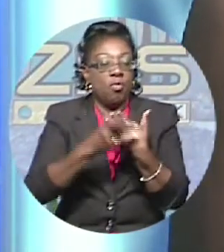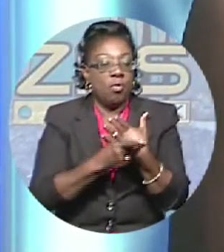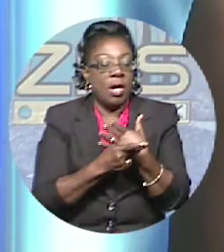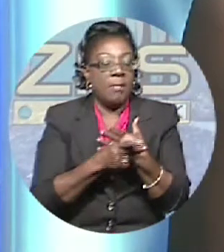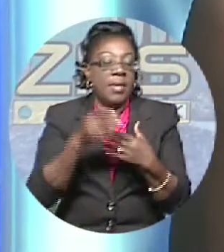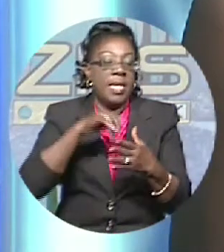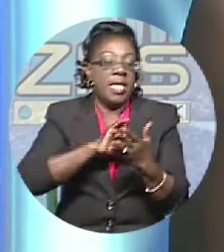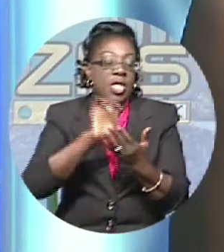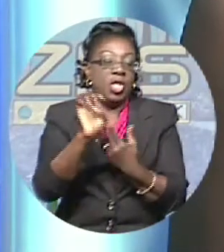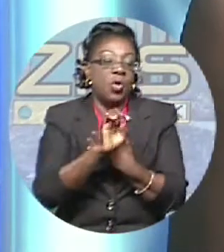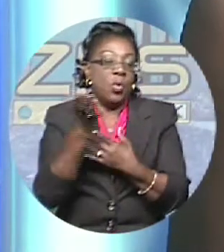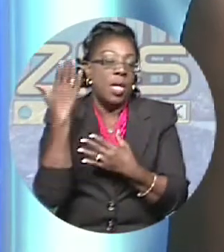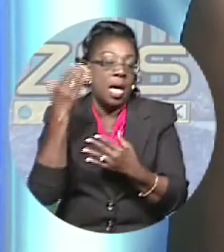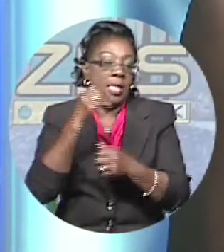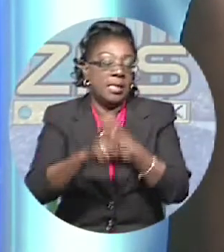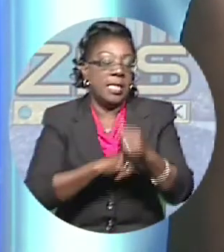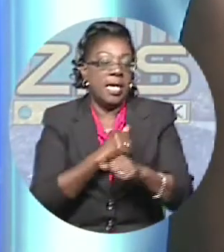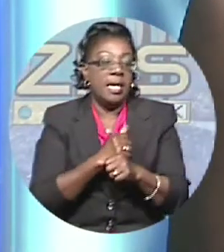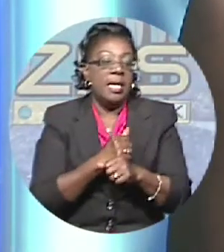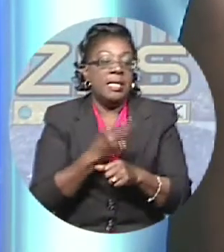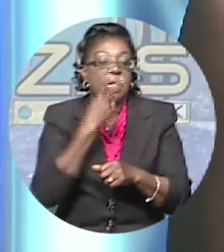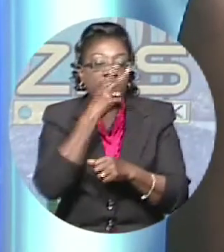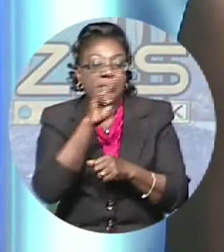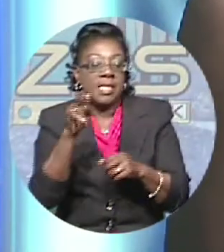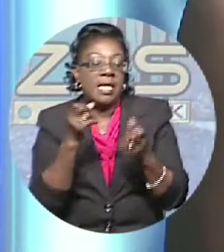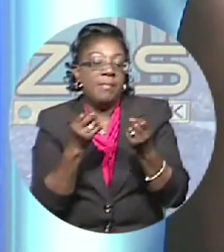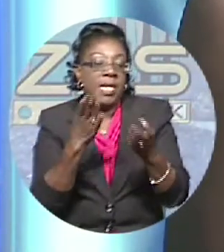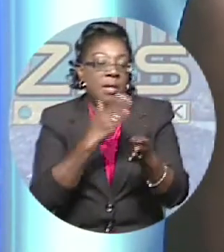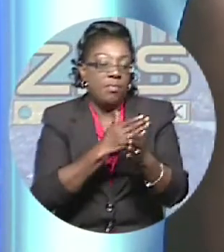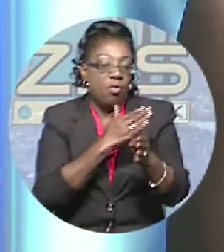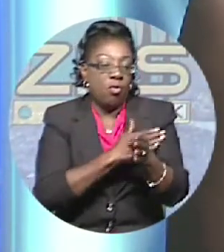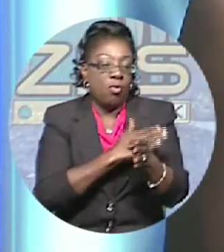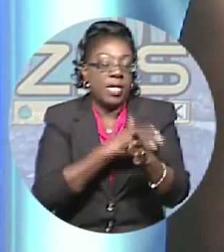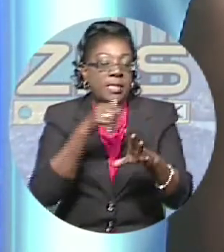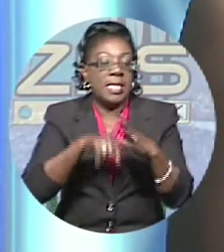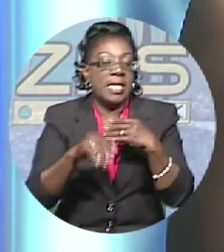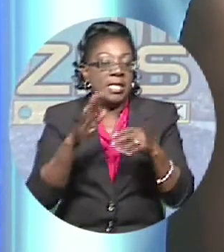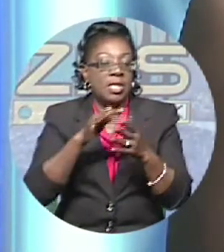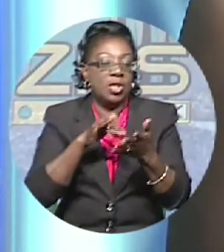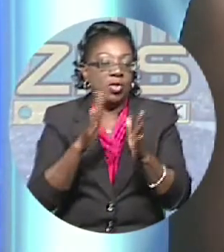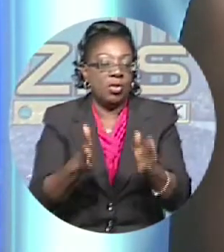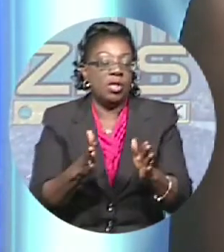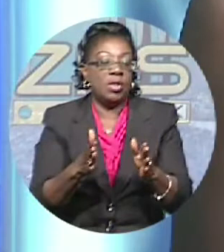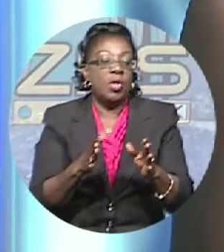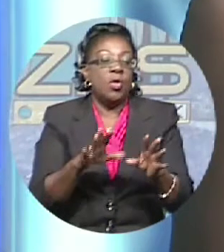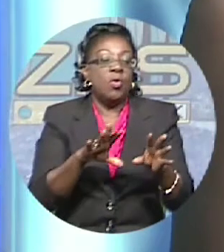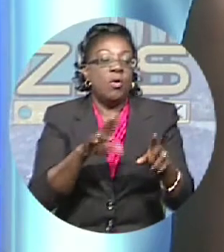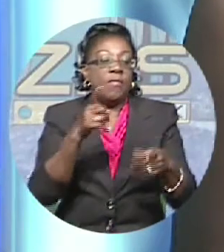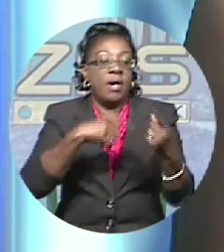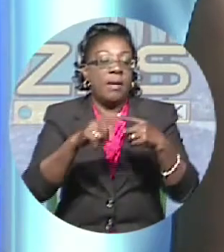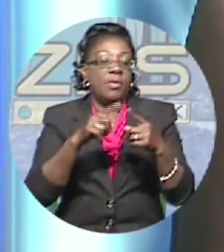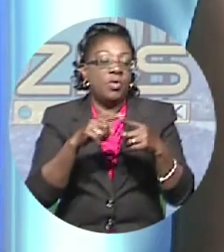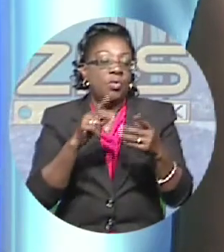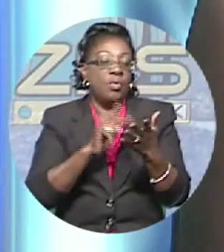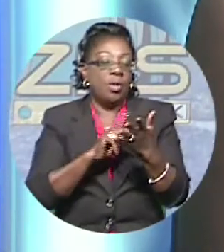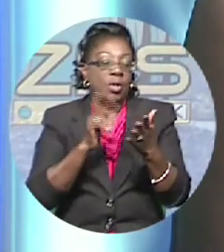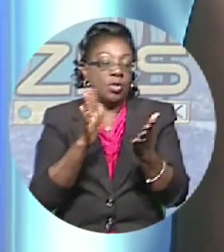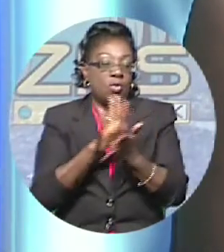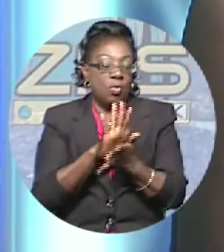last year, organizers say they have seen tremendous progress in students who have taken full advantage of the program.